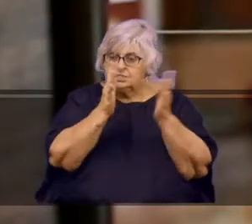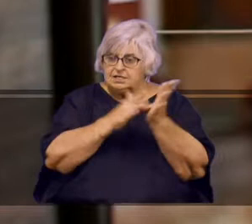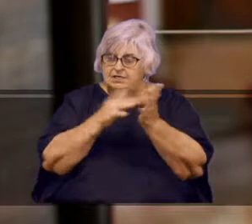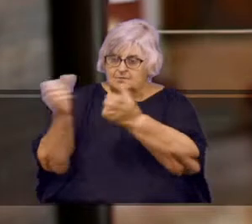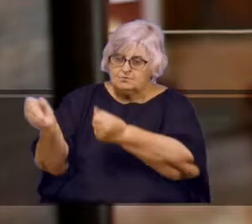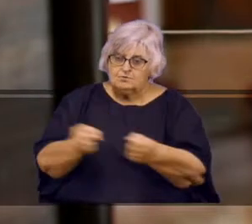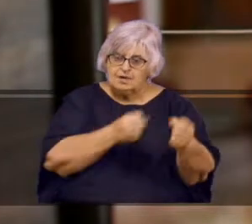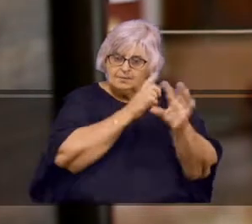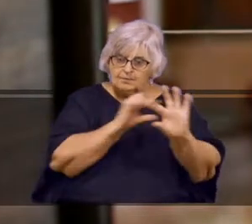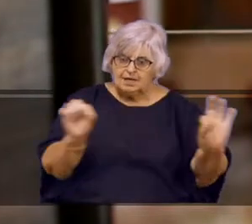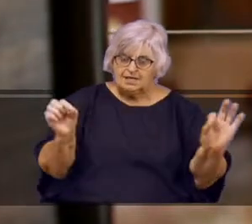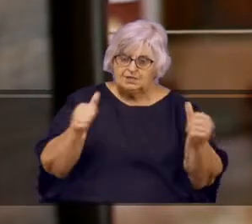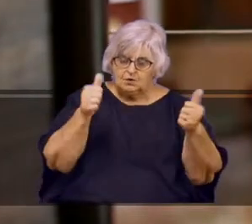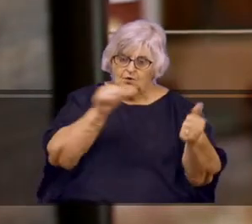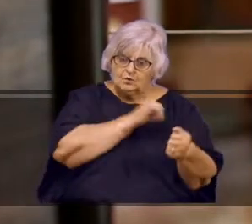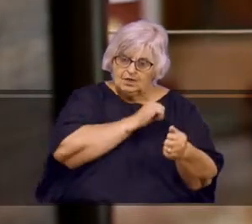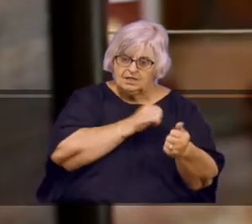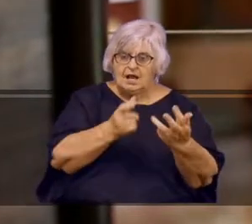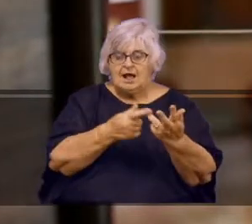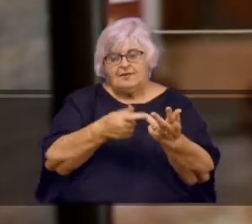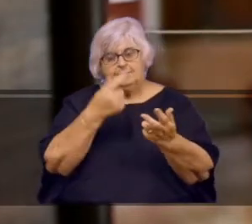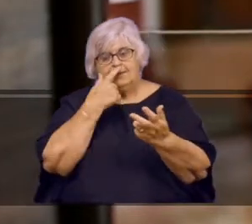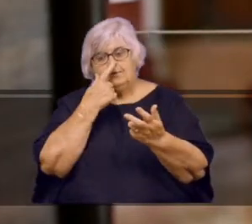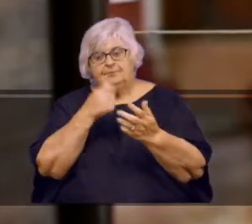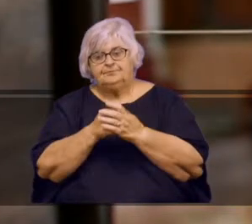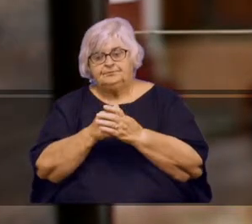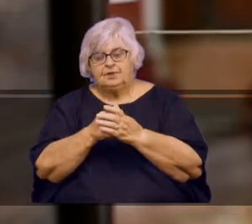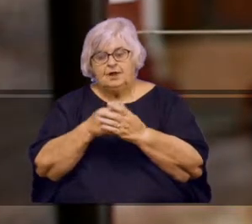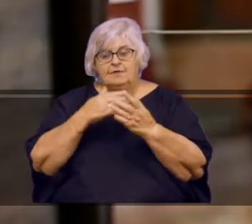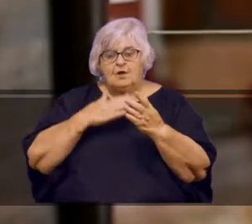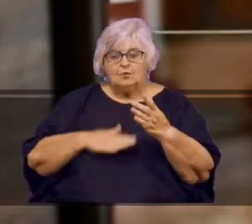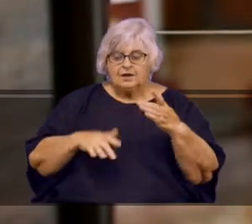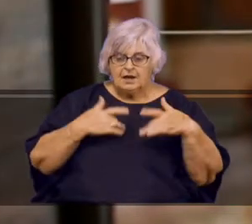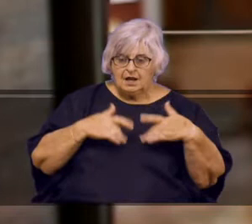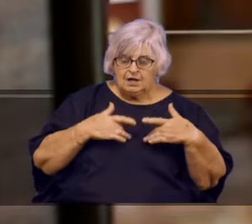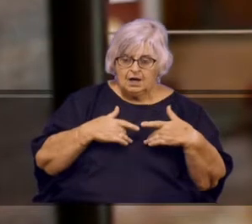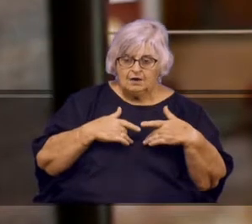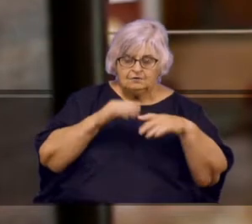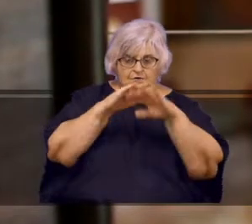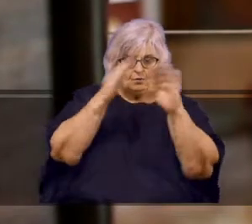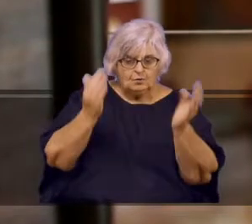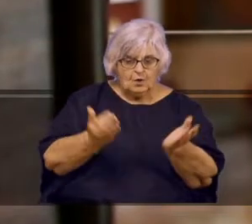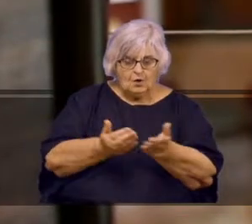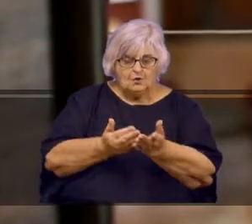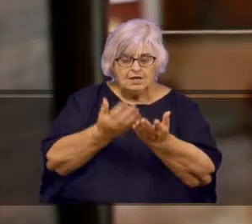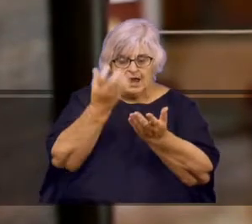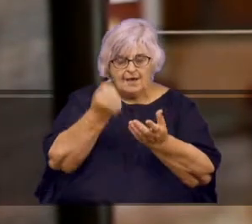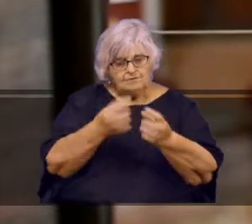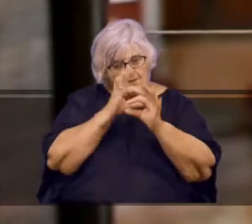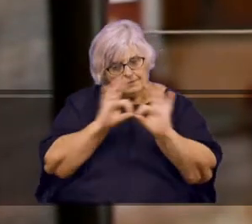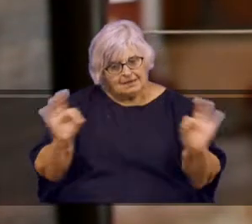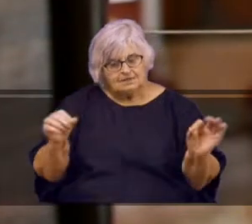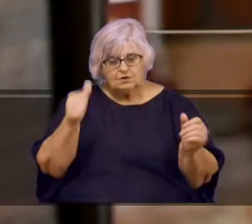bringers of peace and goodwill to others. If we want our lives and our world to be marked by peace and